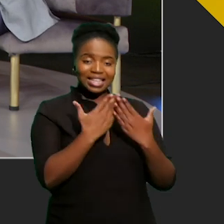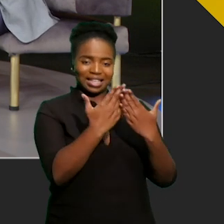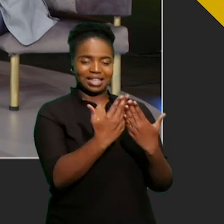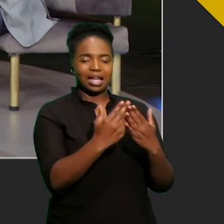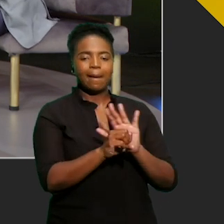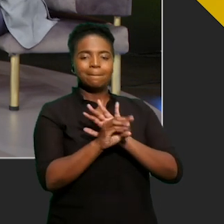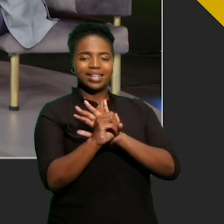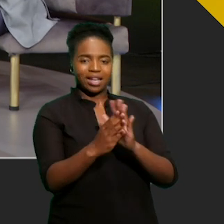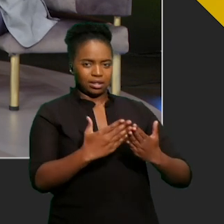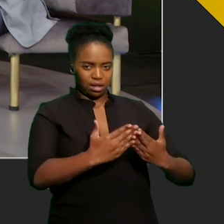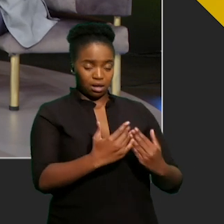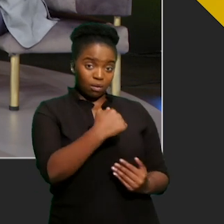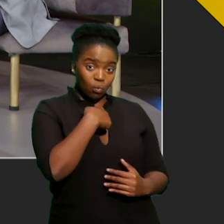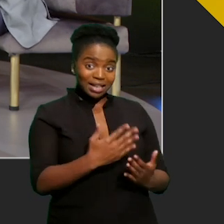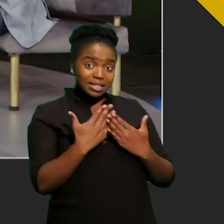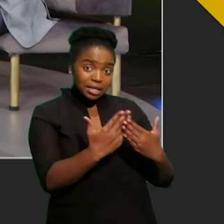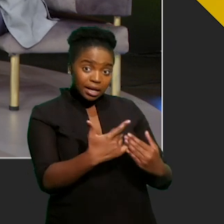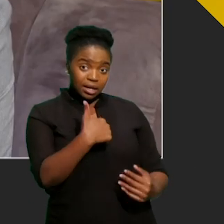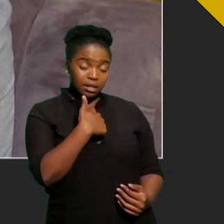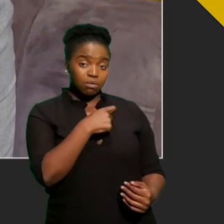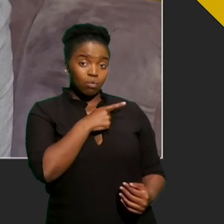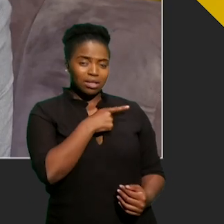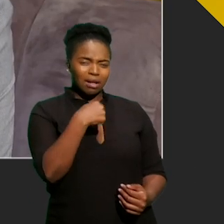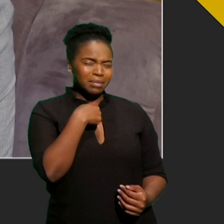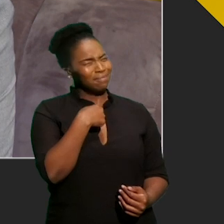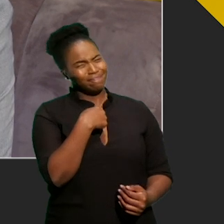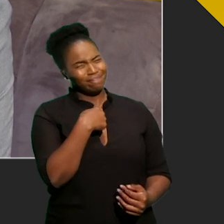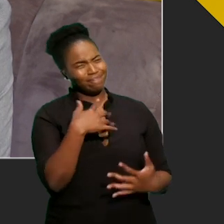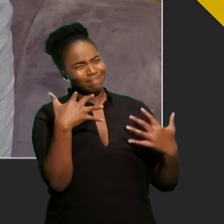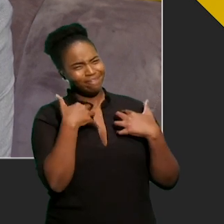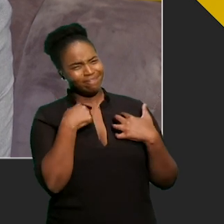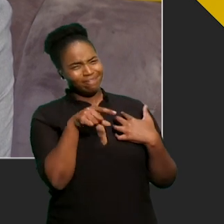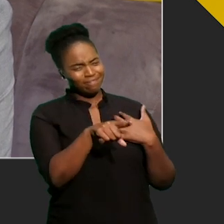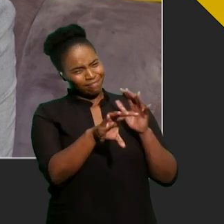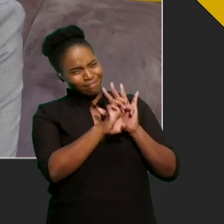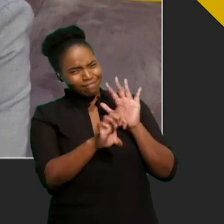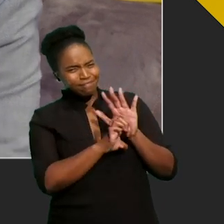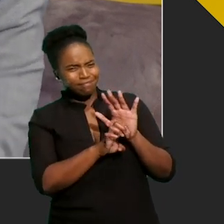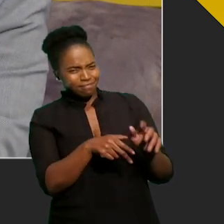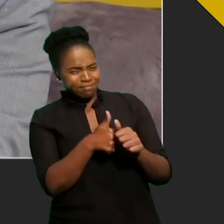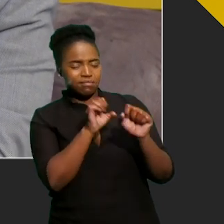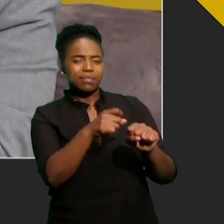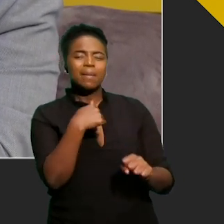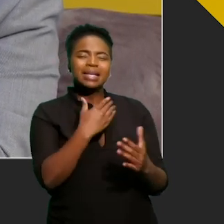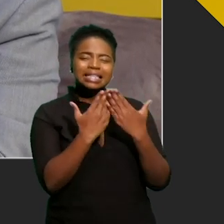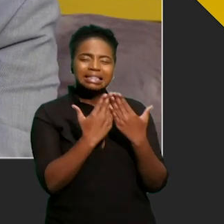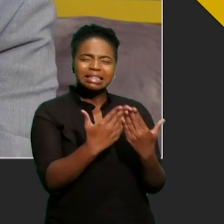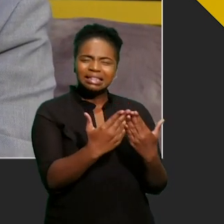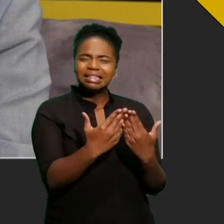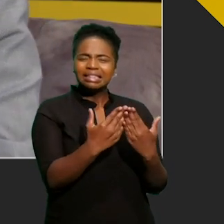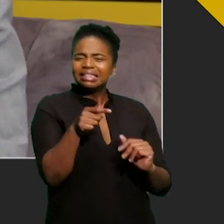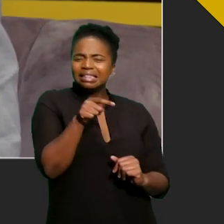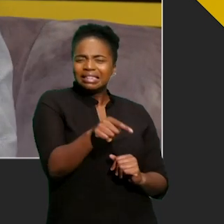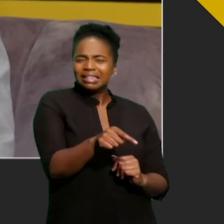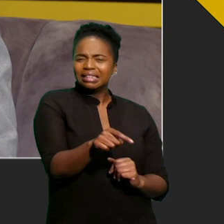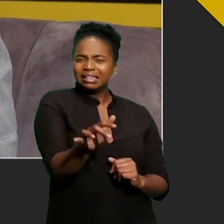media. Yes. In my studies, I was really concerned about this thing of integrity and so on. And so I went to study what